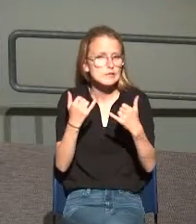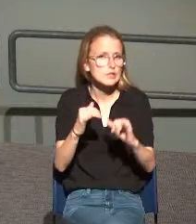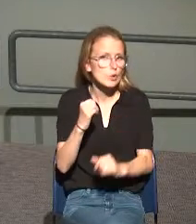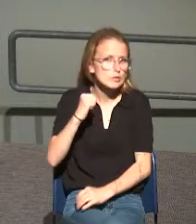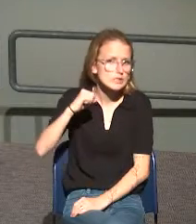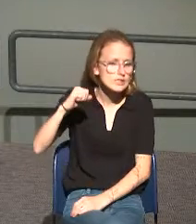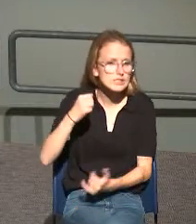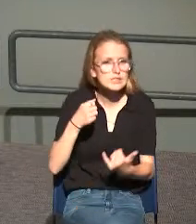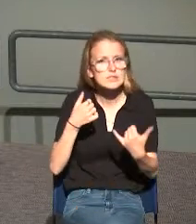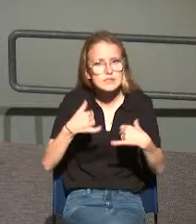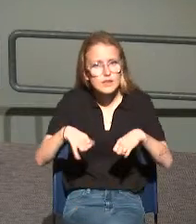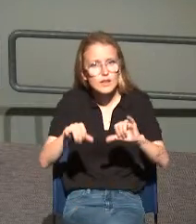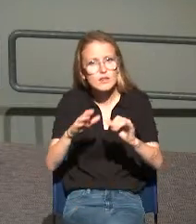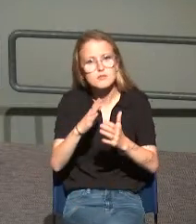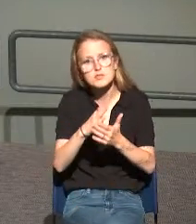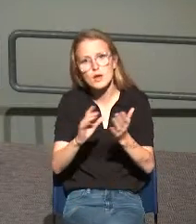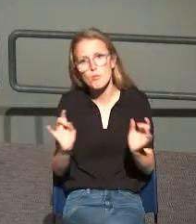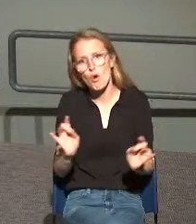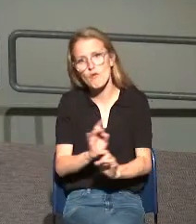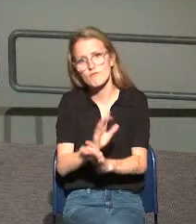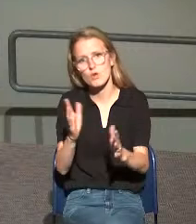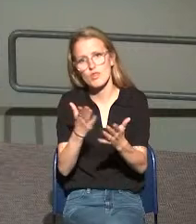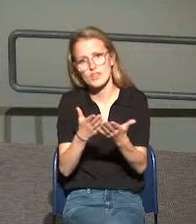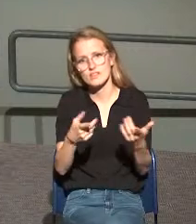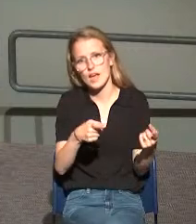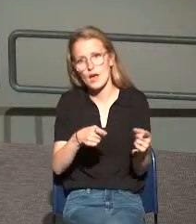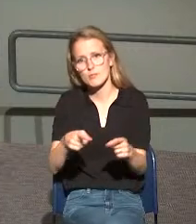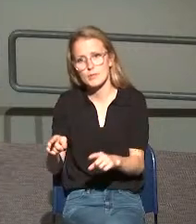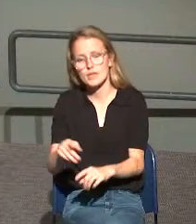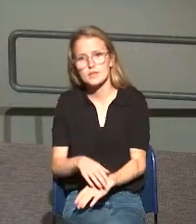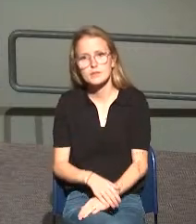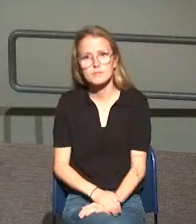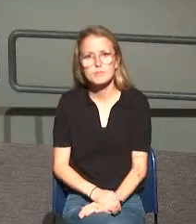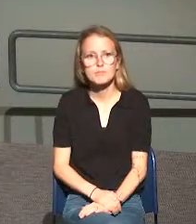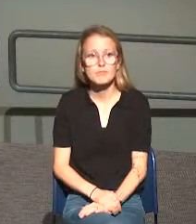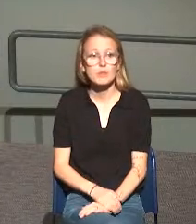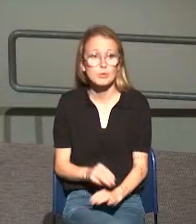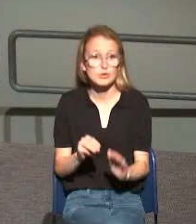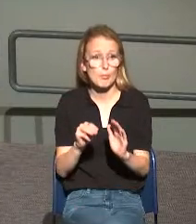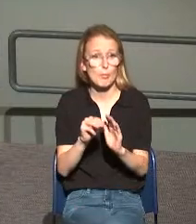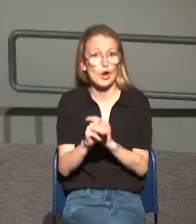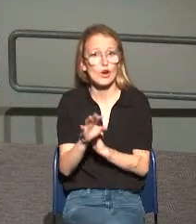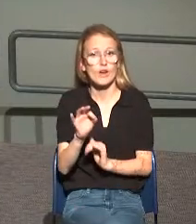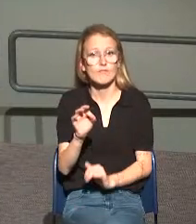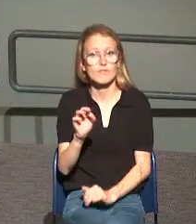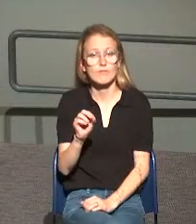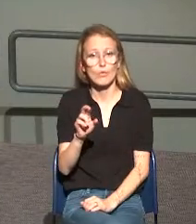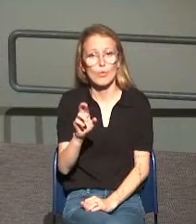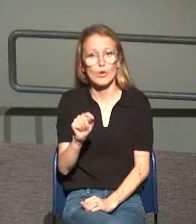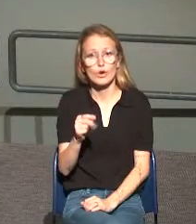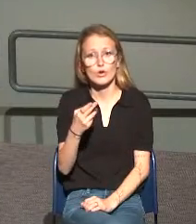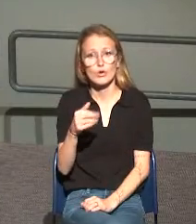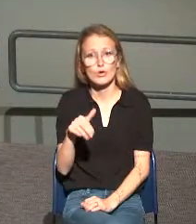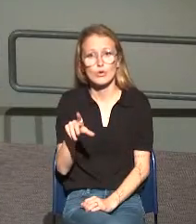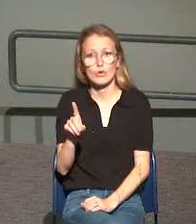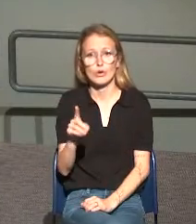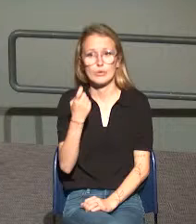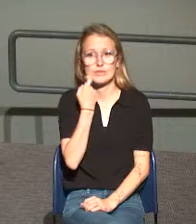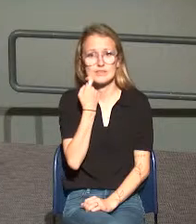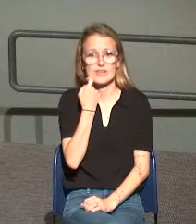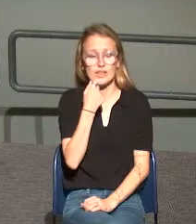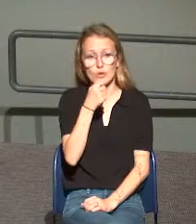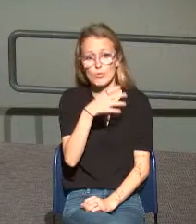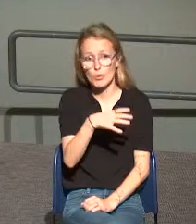and there's still some awful stuff that goes on. There was a murder at Fort Hood a couple of years ago. A woman had been sexually harassed.